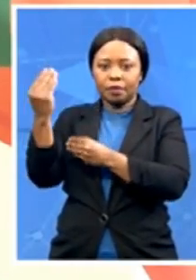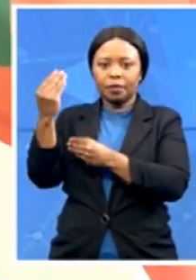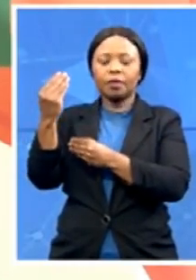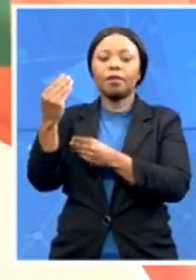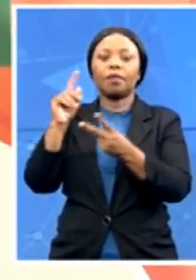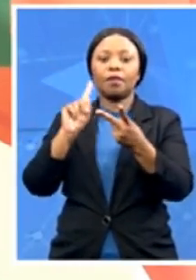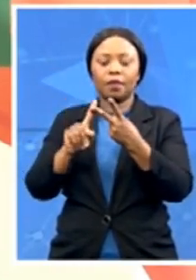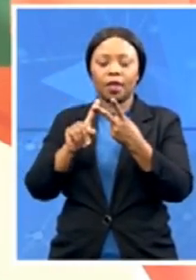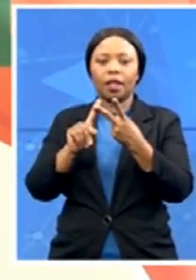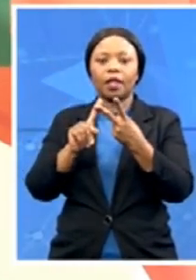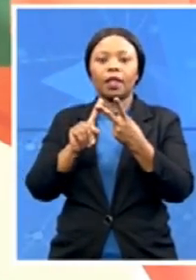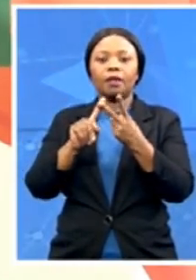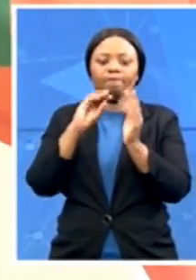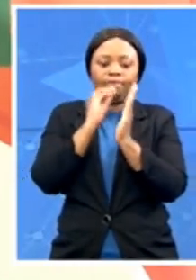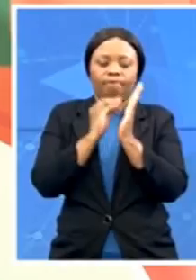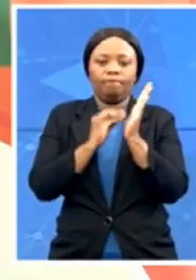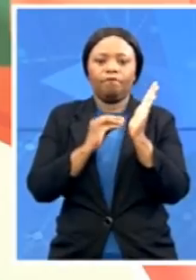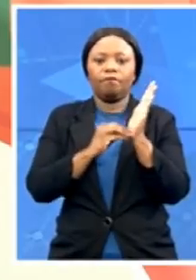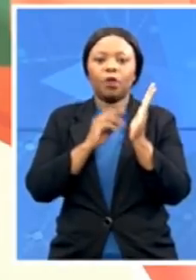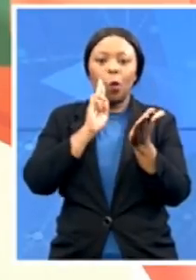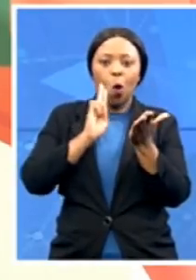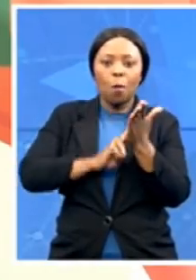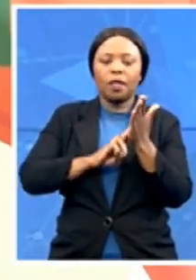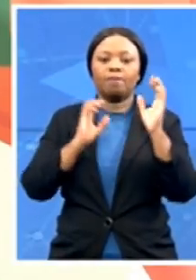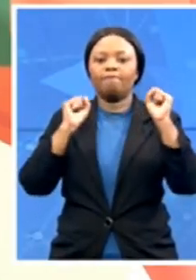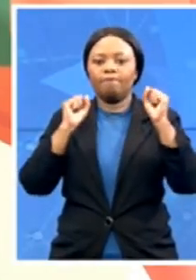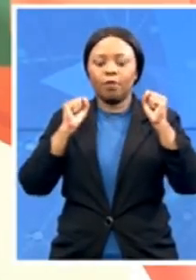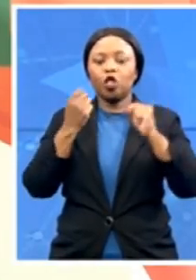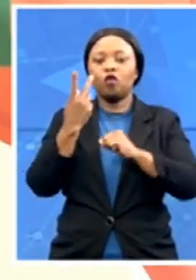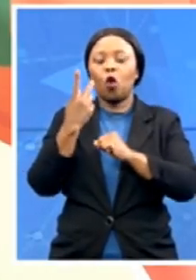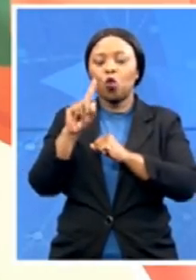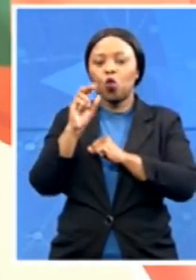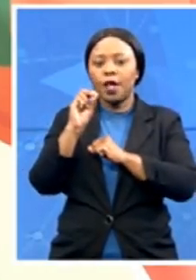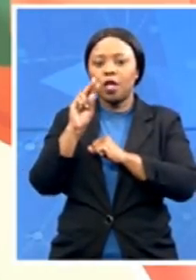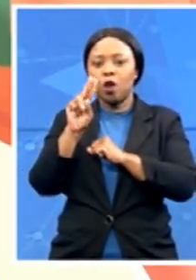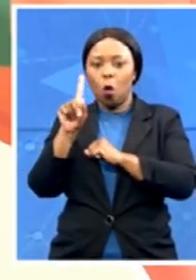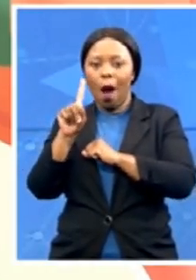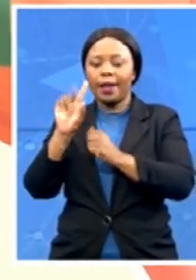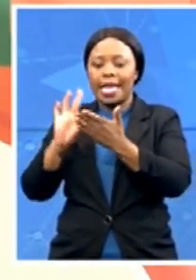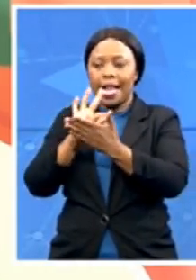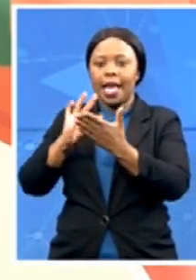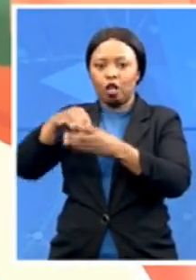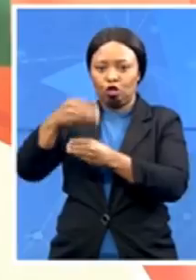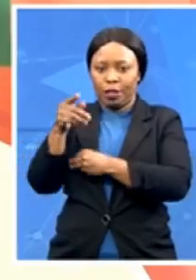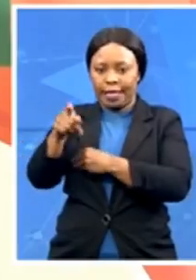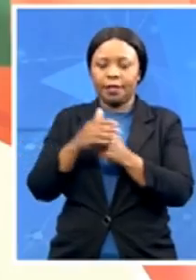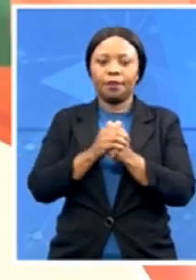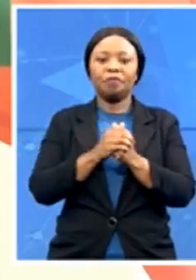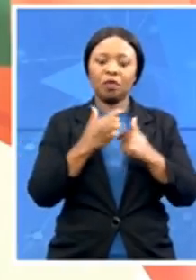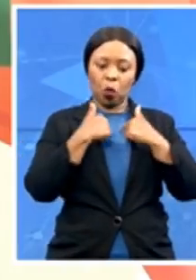2021 municipal elections. Even though we are thankful for the